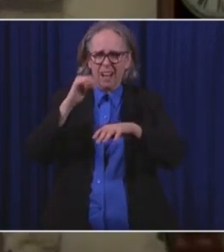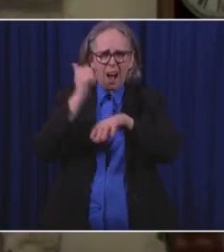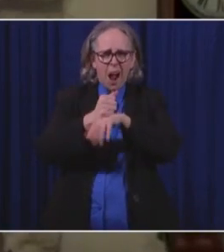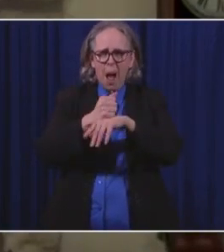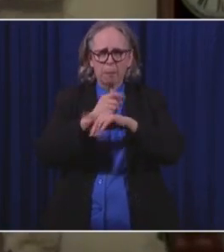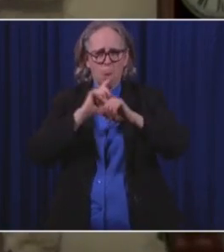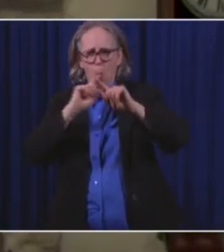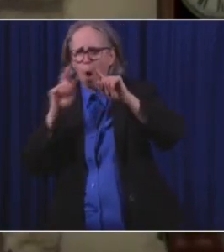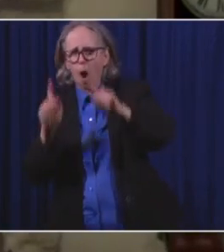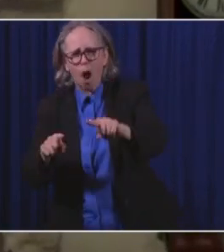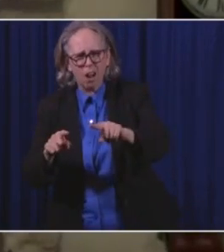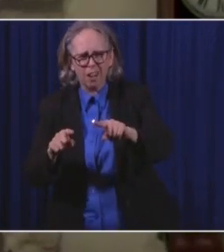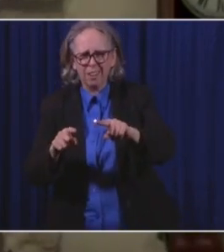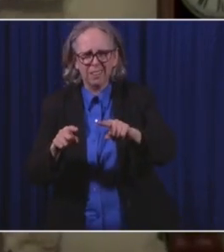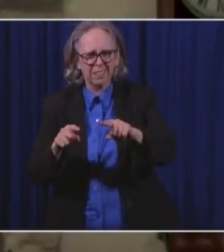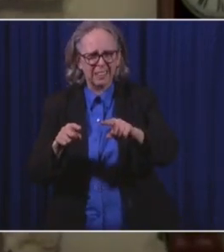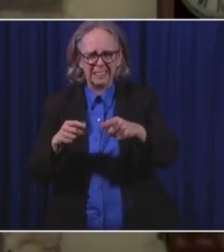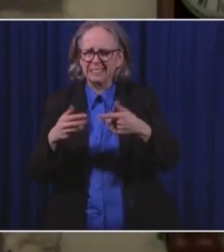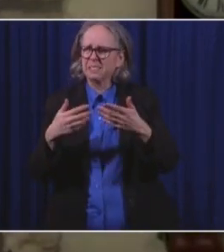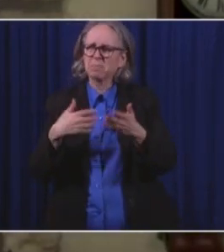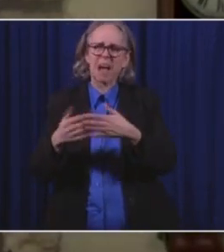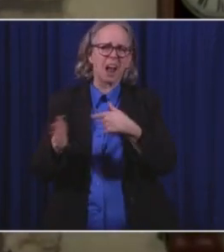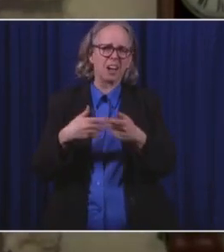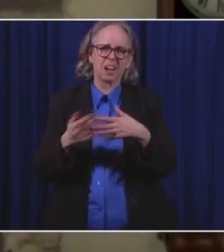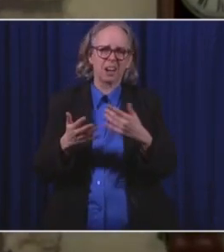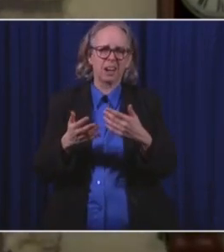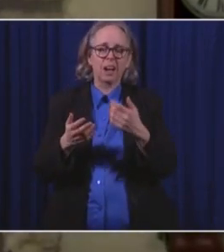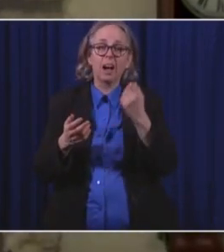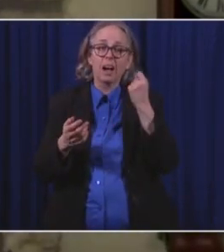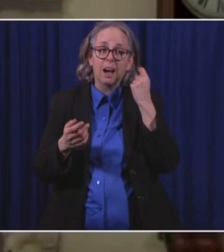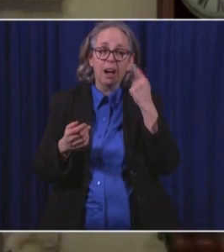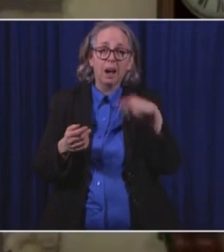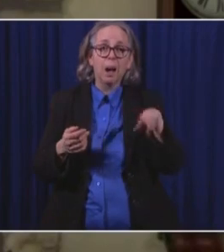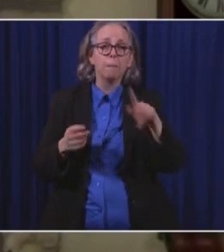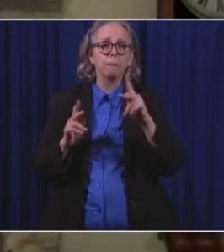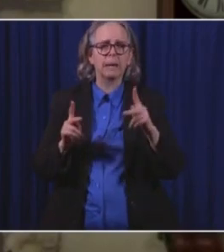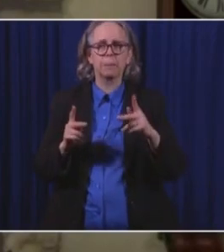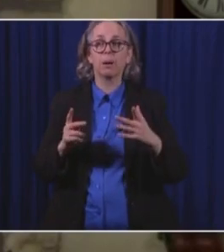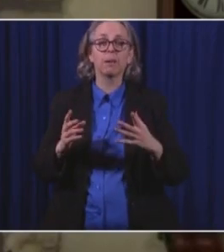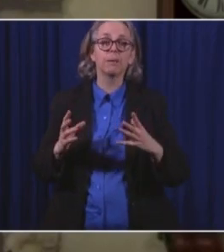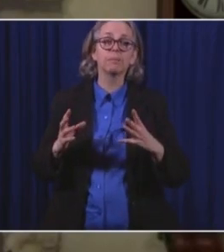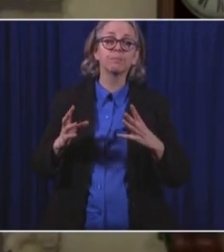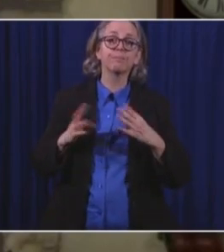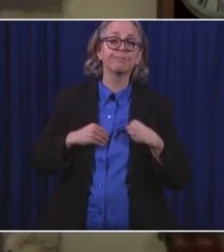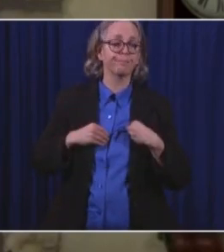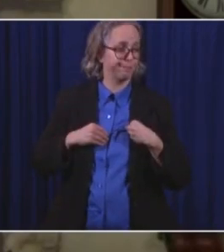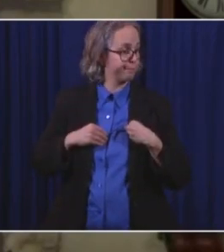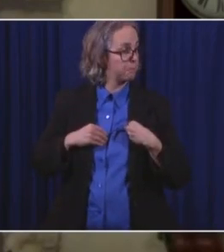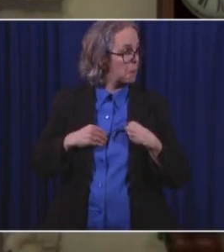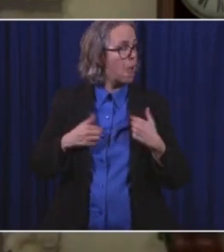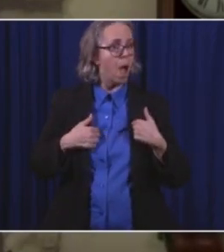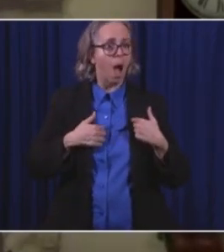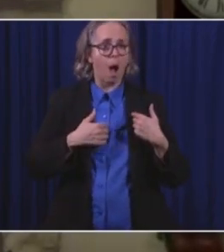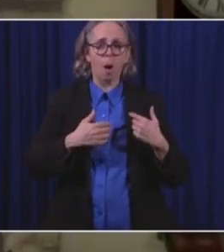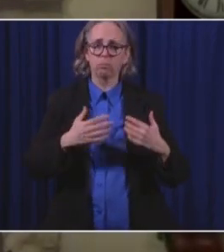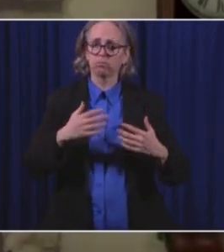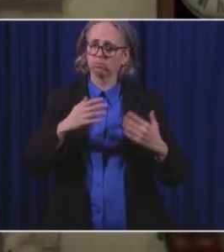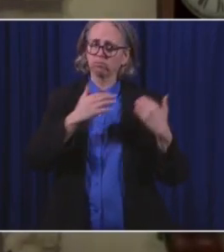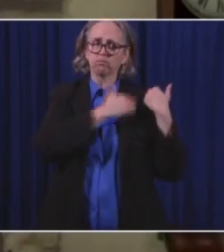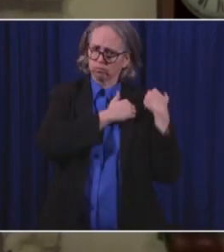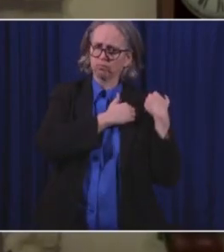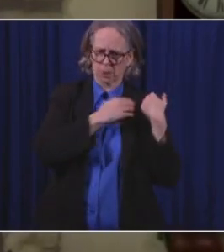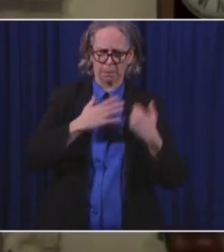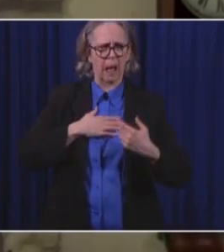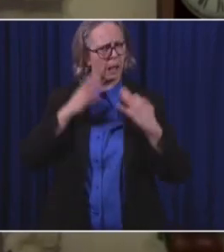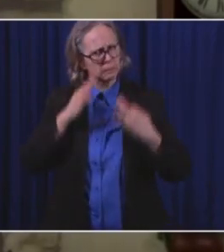each individual does in their own life is more important than any order that anybody can issue.